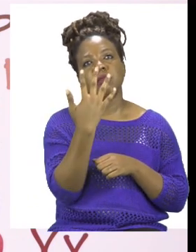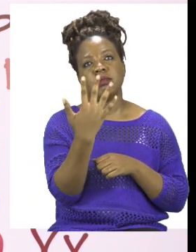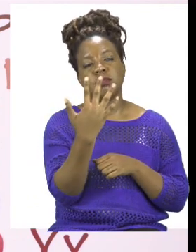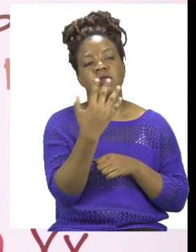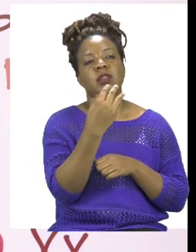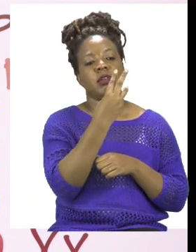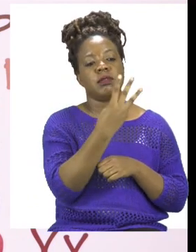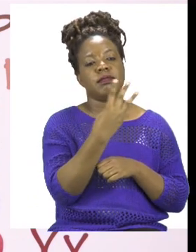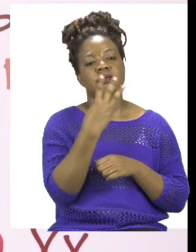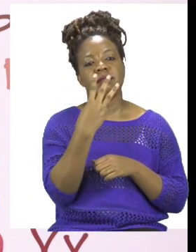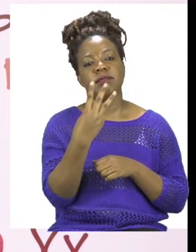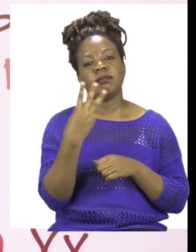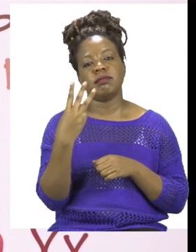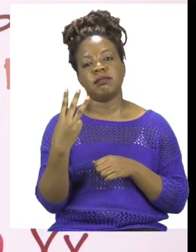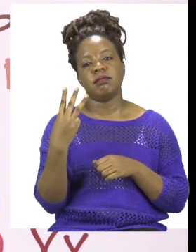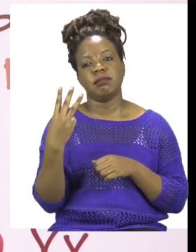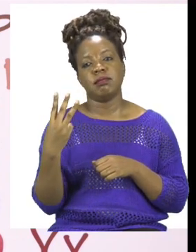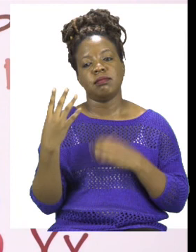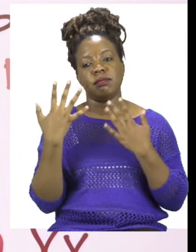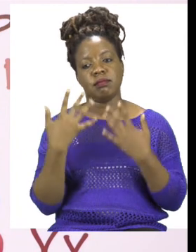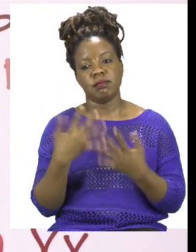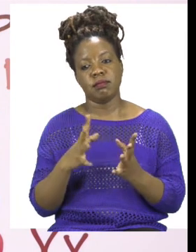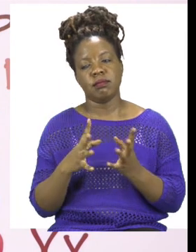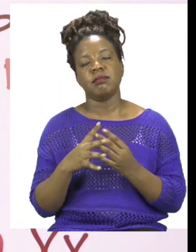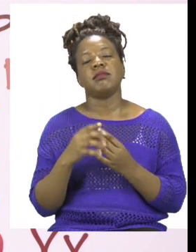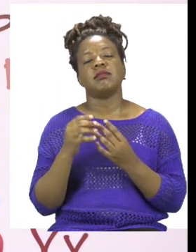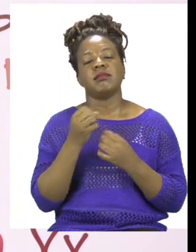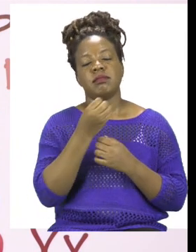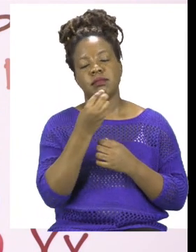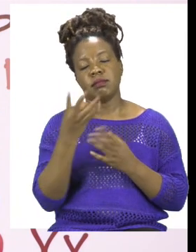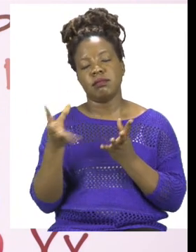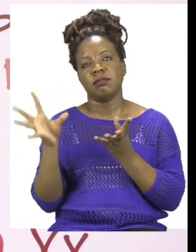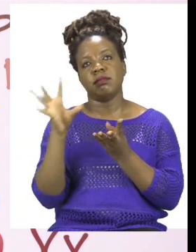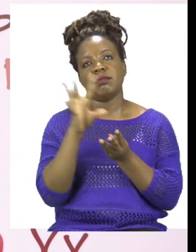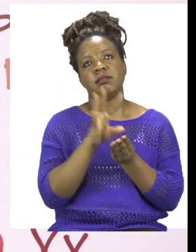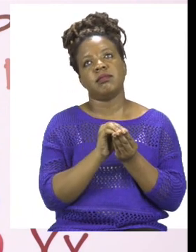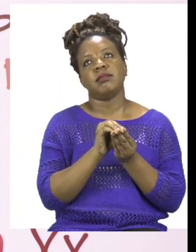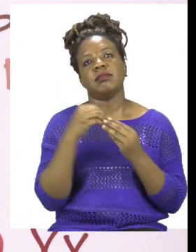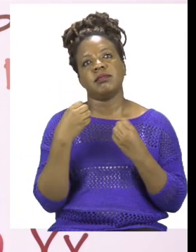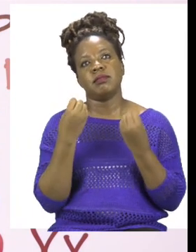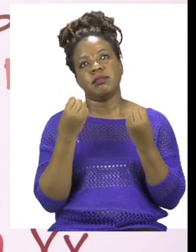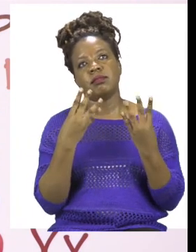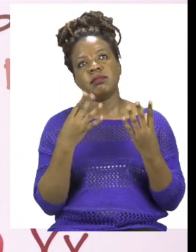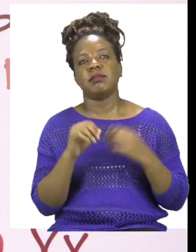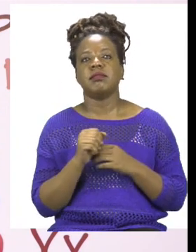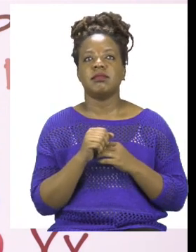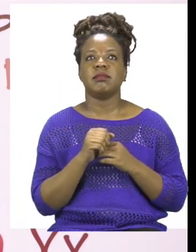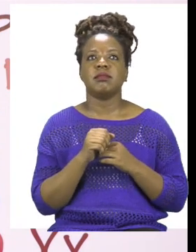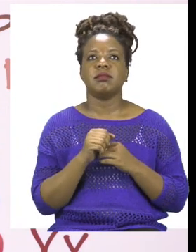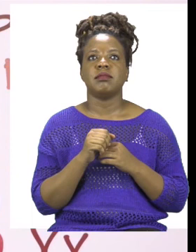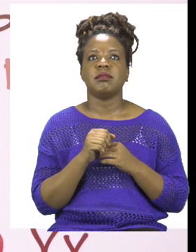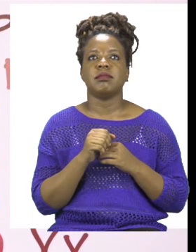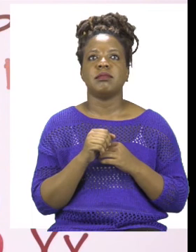3 things in each of our sets. Then when we are done with that, we need to now add what we have in all